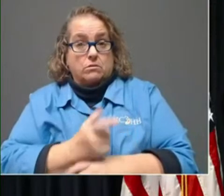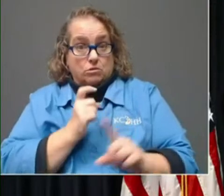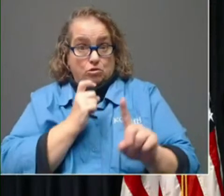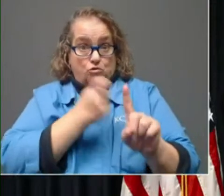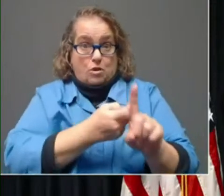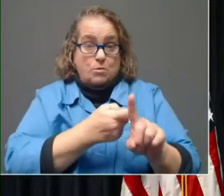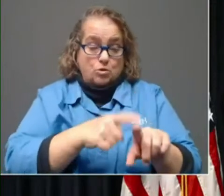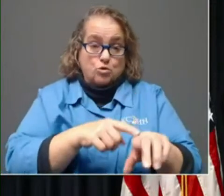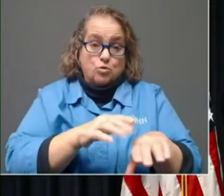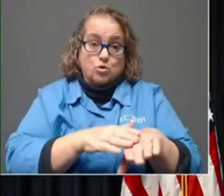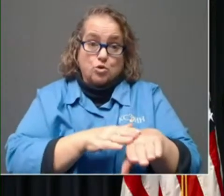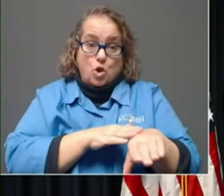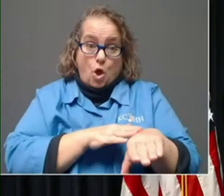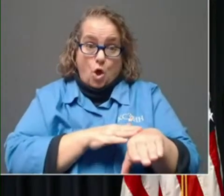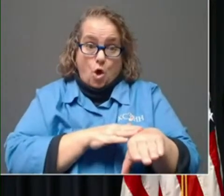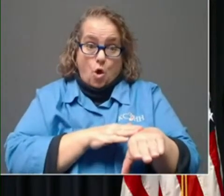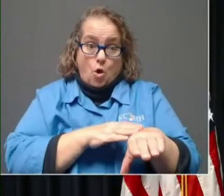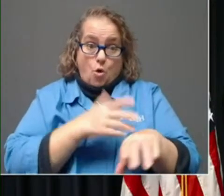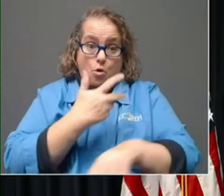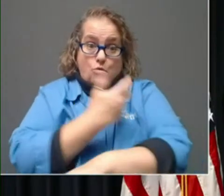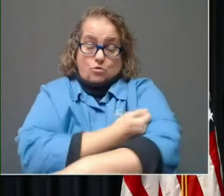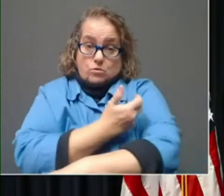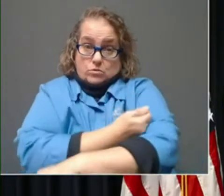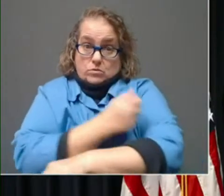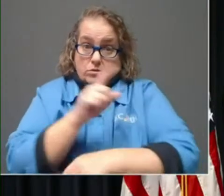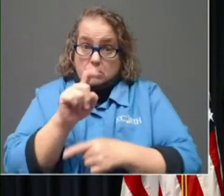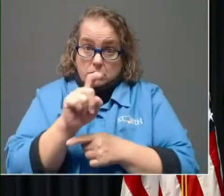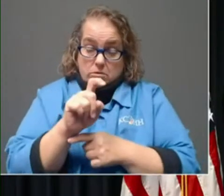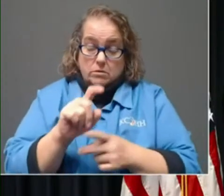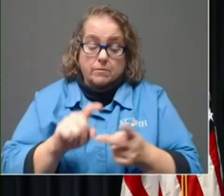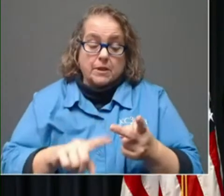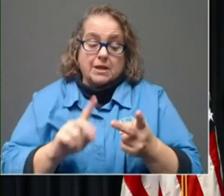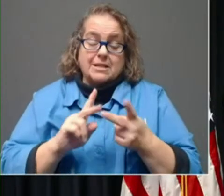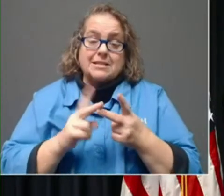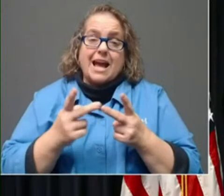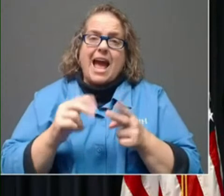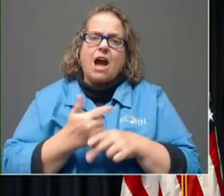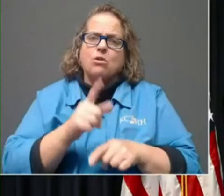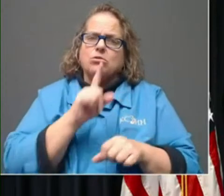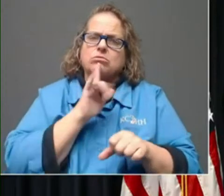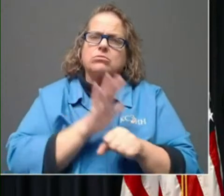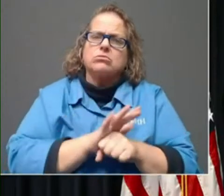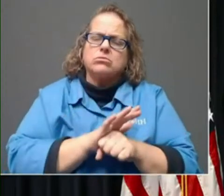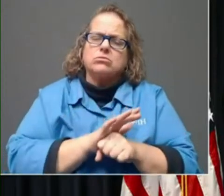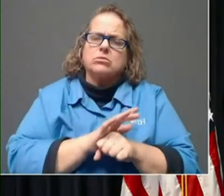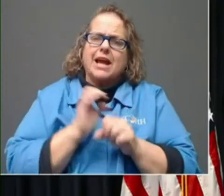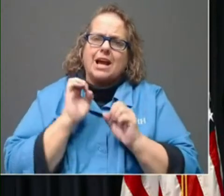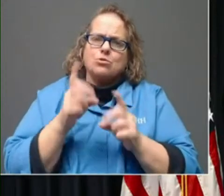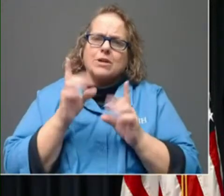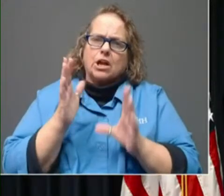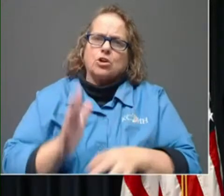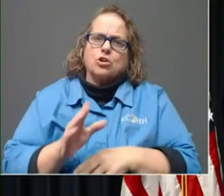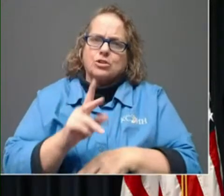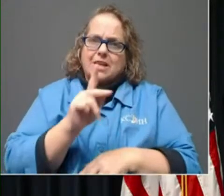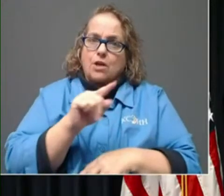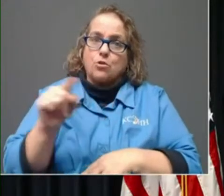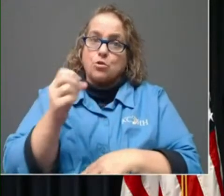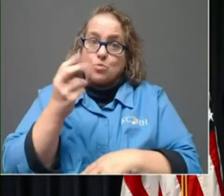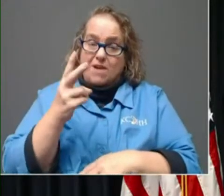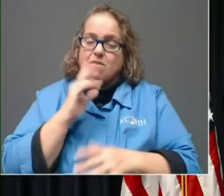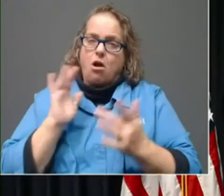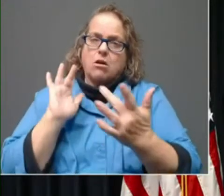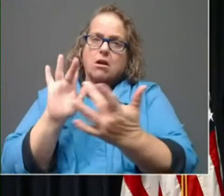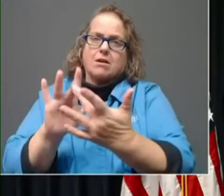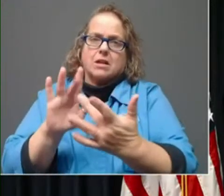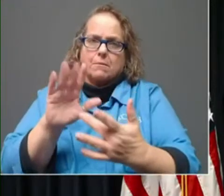rollout? Secondly, how will you ensure educators are contacted by their school district about what steps they